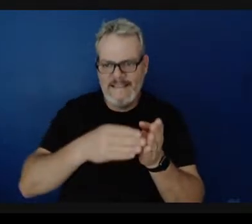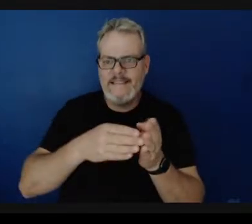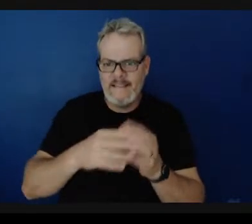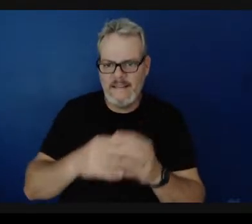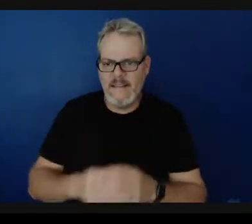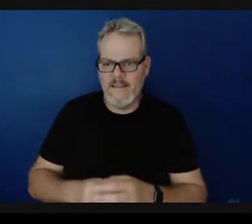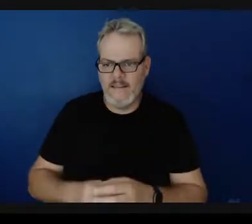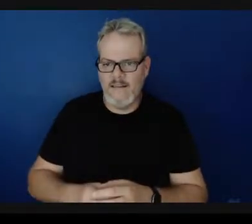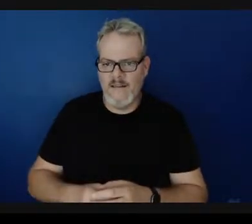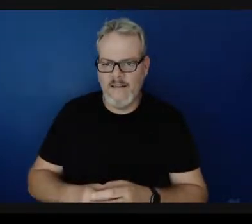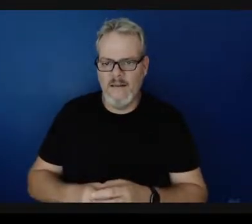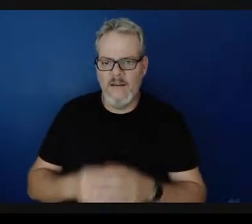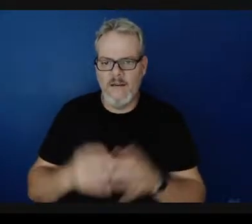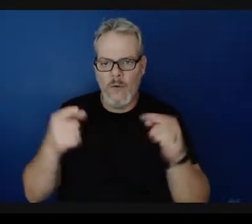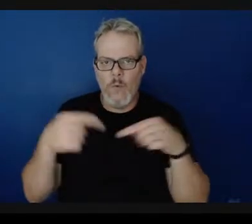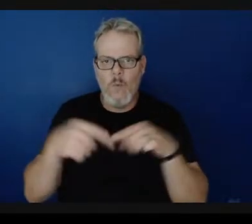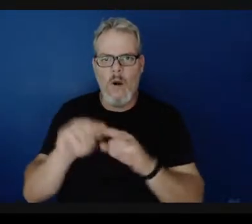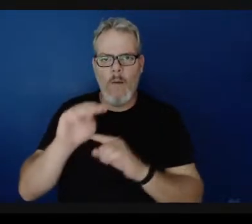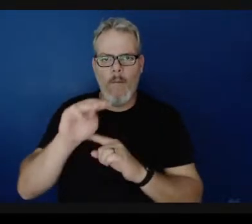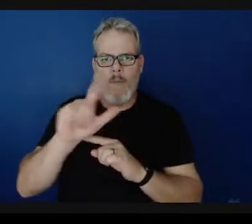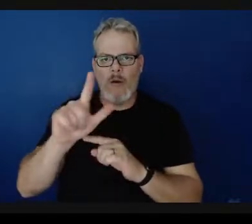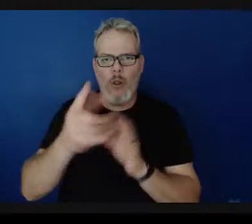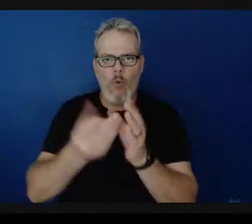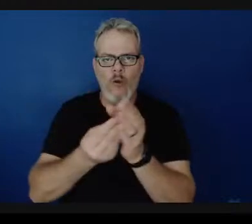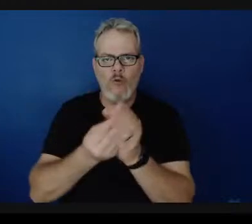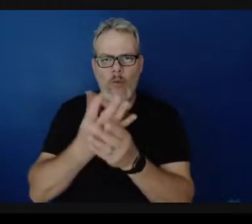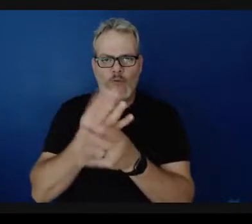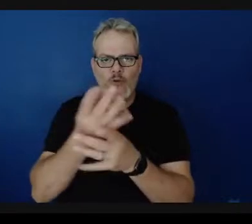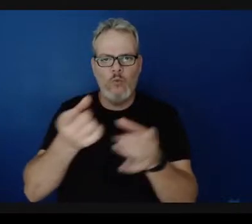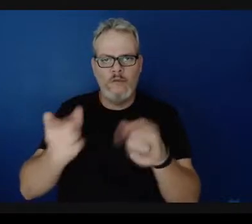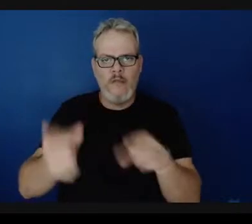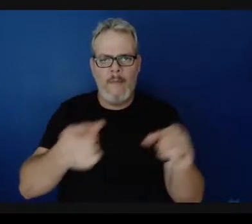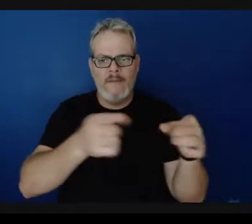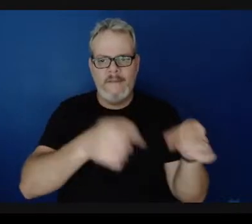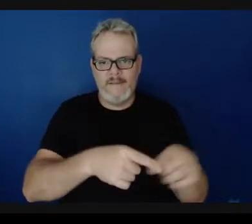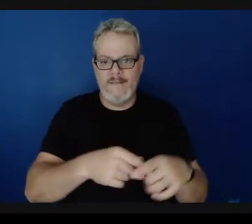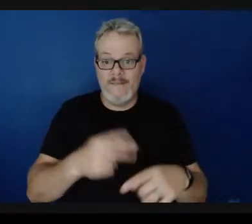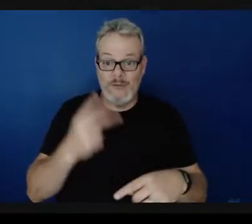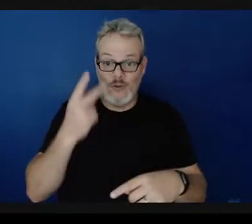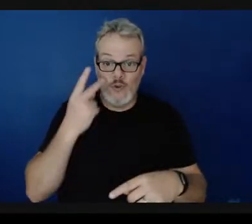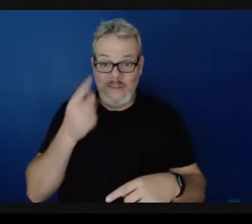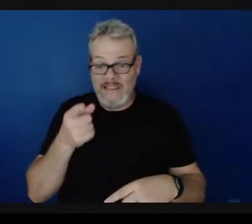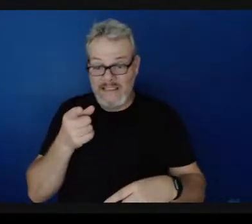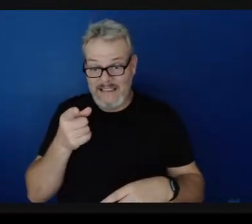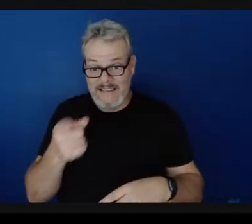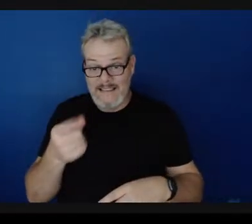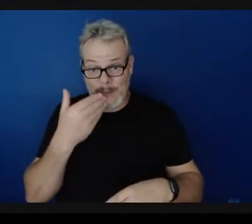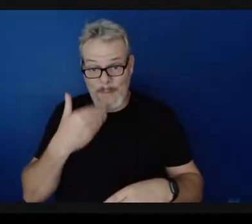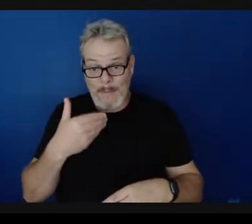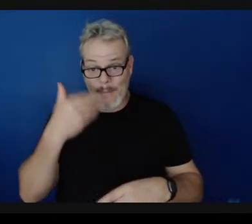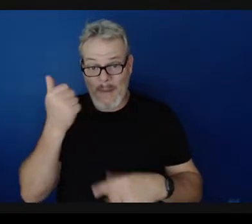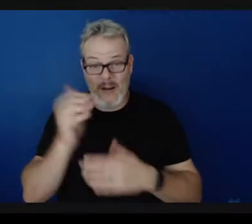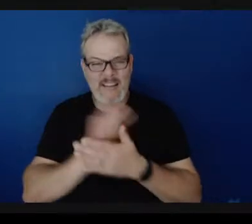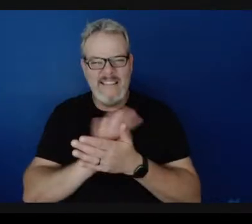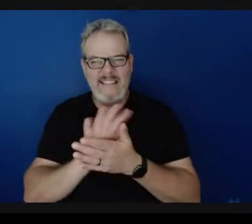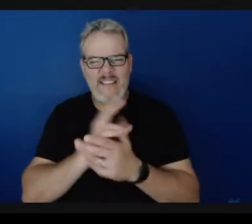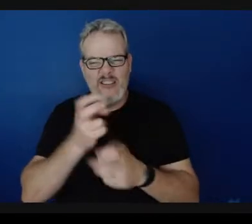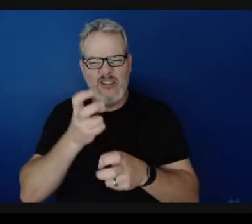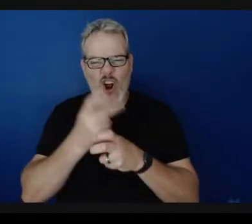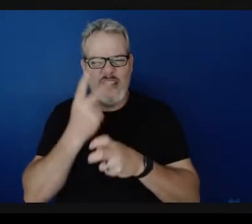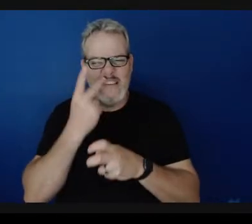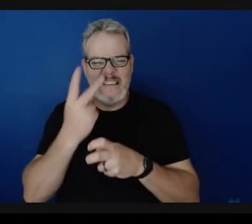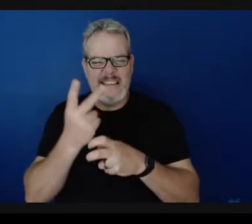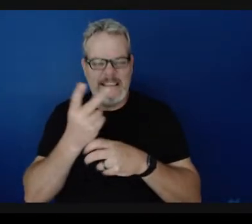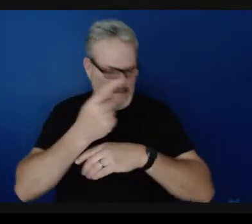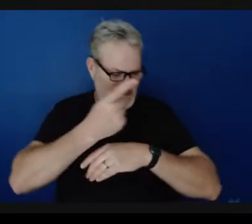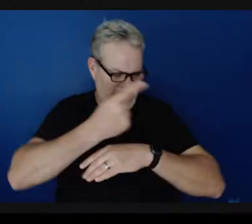as a Mauna Loa eruption was ending there. So since we have a slightly better view of the camera here, and it gets really messy, start doing days and nights over long periods of